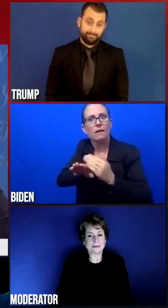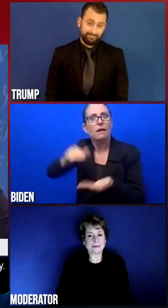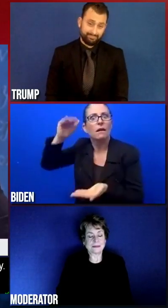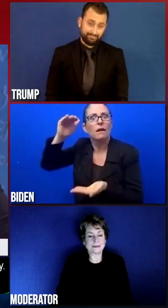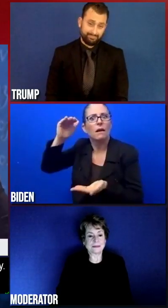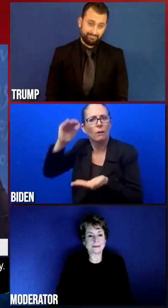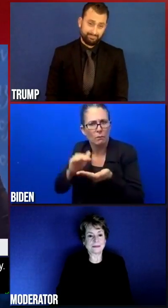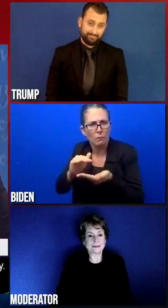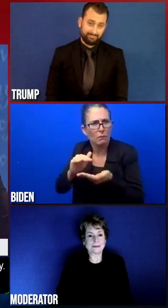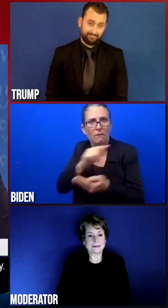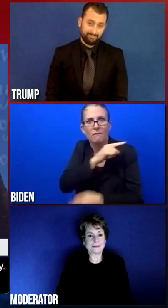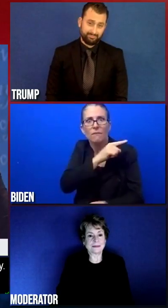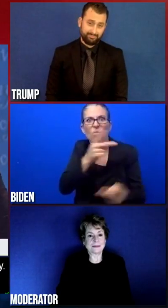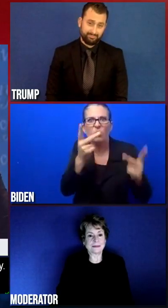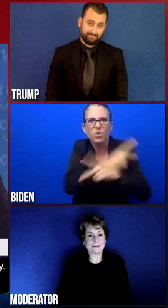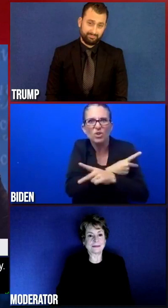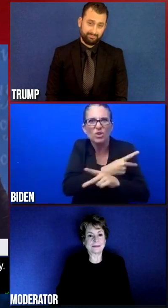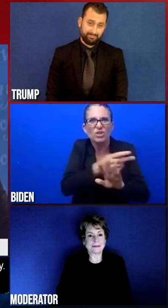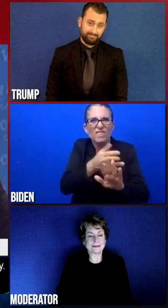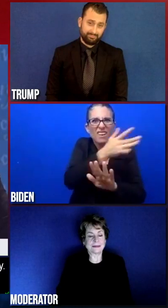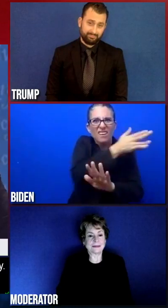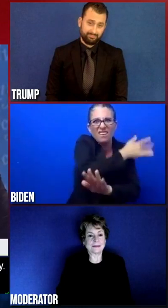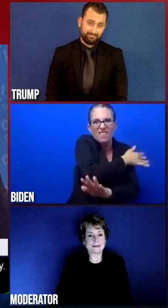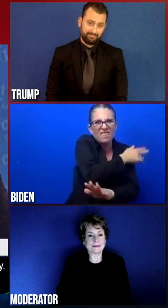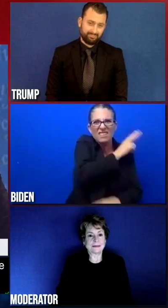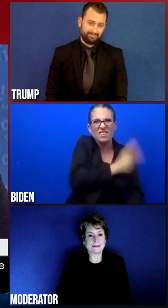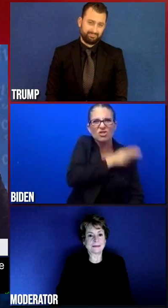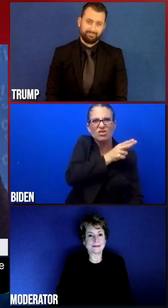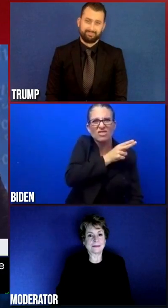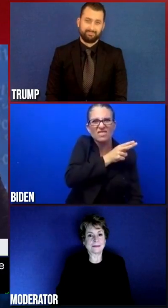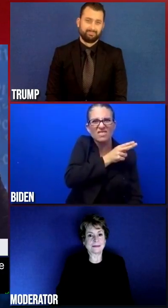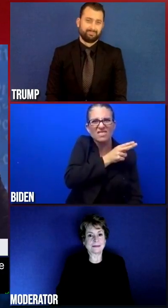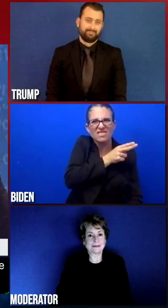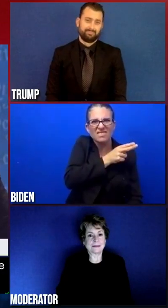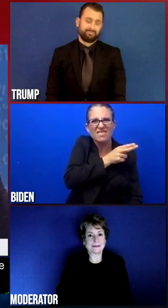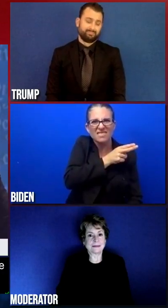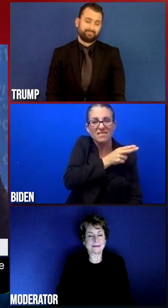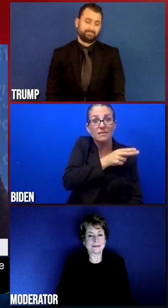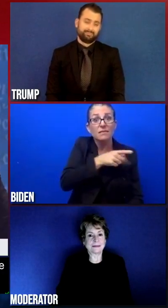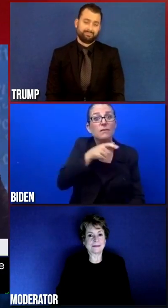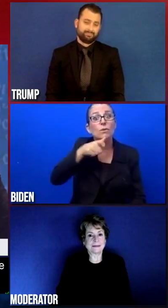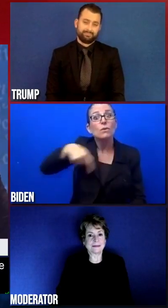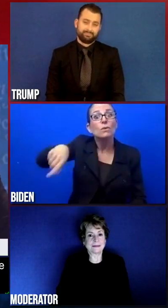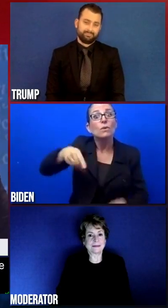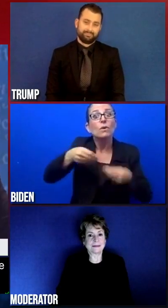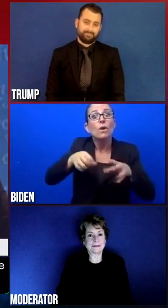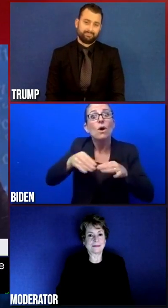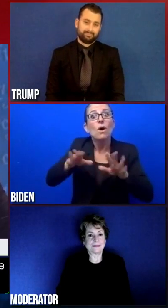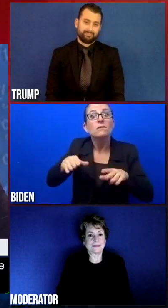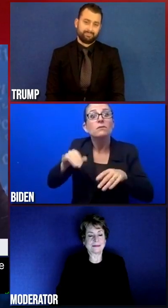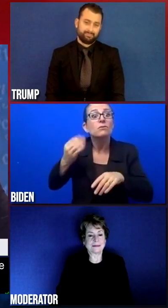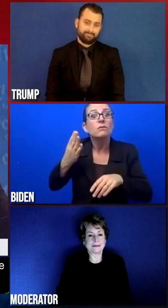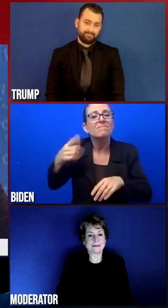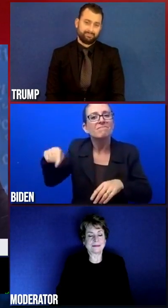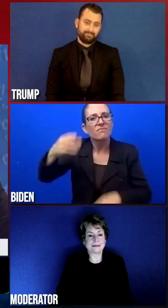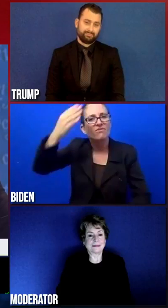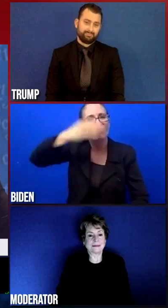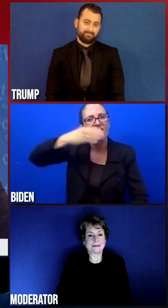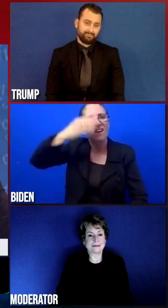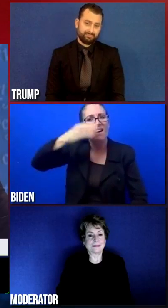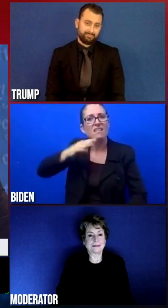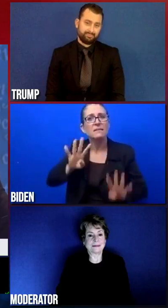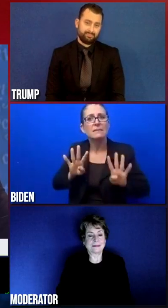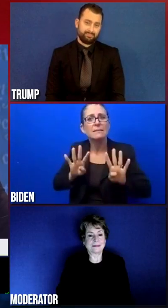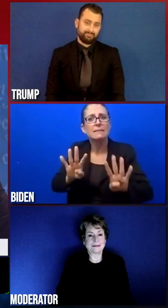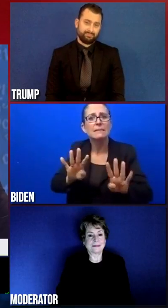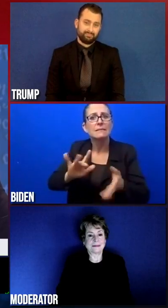jobs are those people who have been on the front lines, those people who have been saving our lives, those people who have been out there dying, people